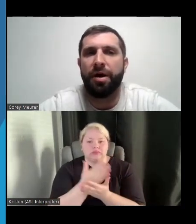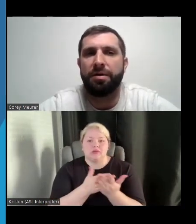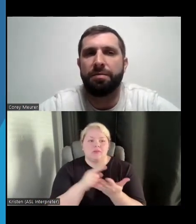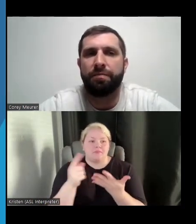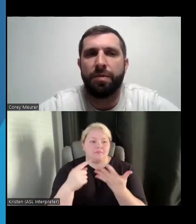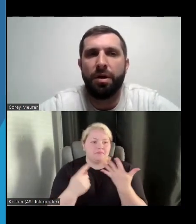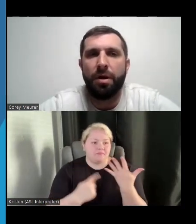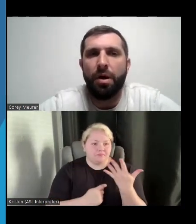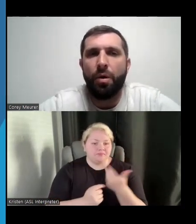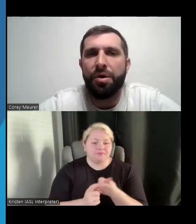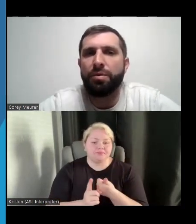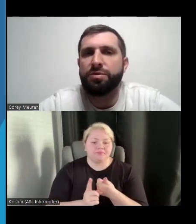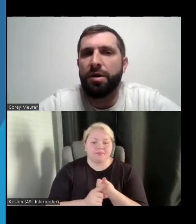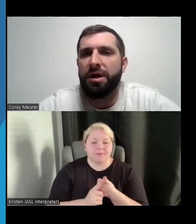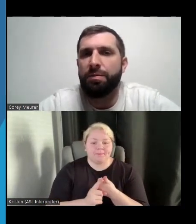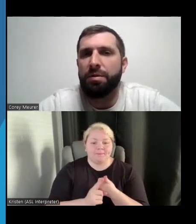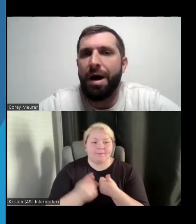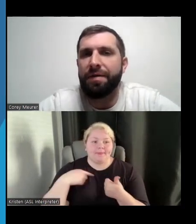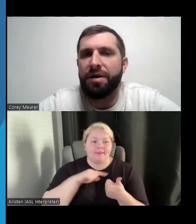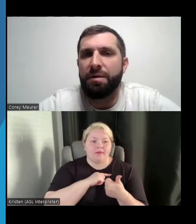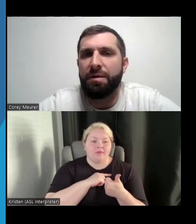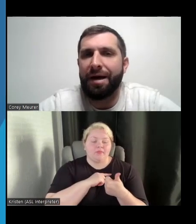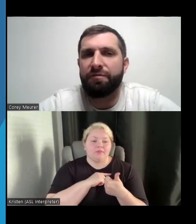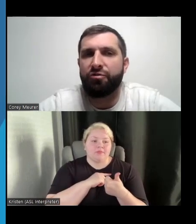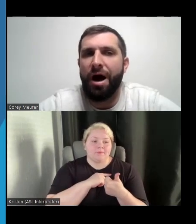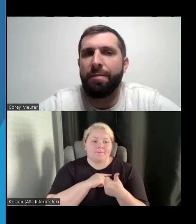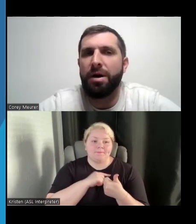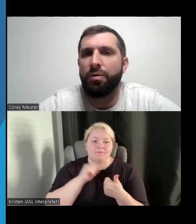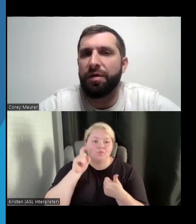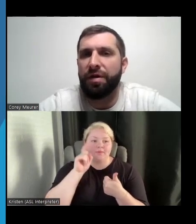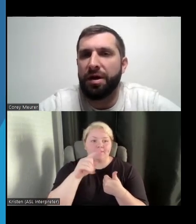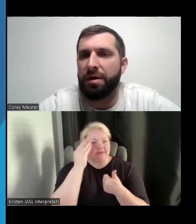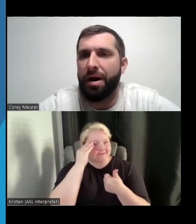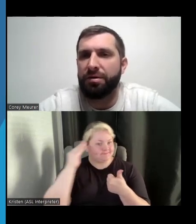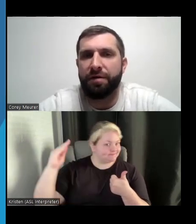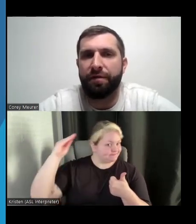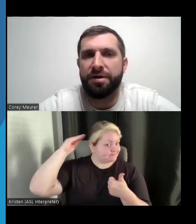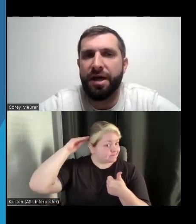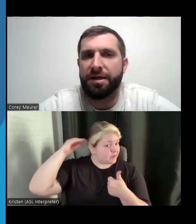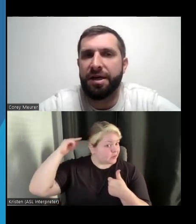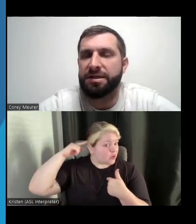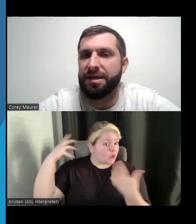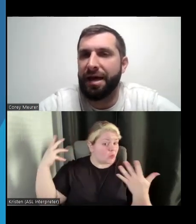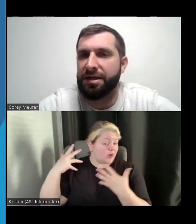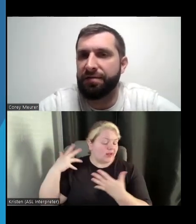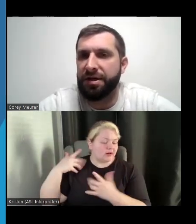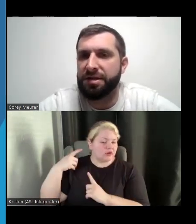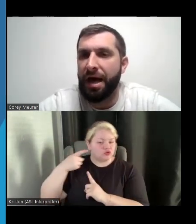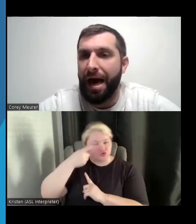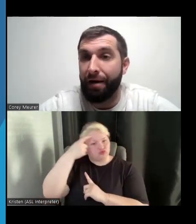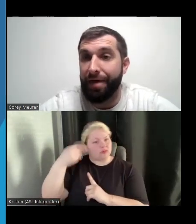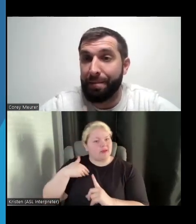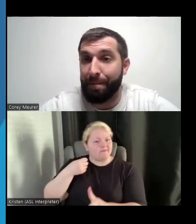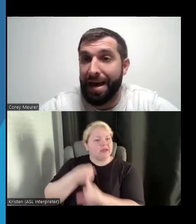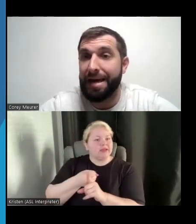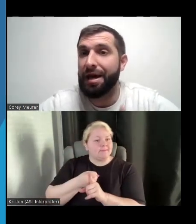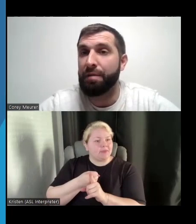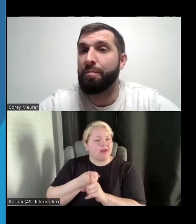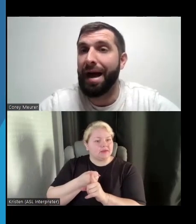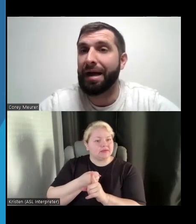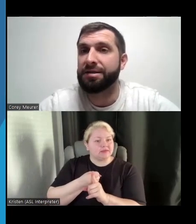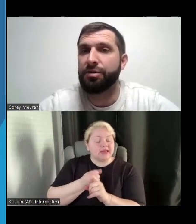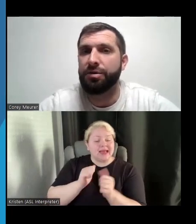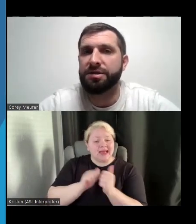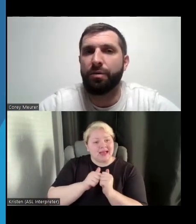of care curriculum. We always want to keep in mind the impact of trauma when thinking about different techniques and activities, how that